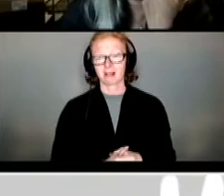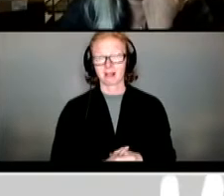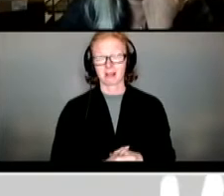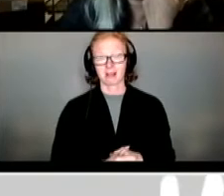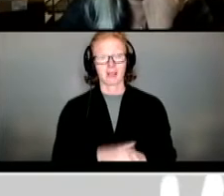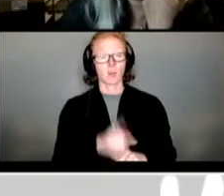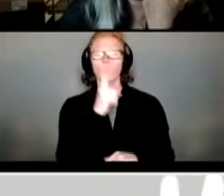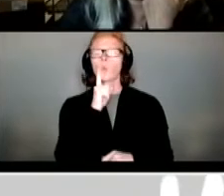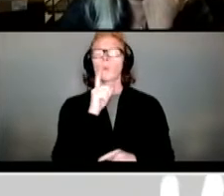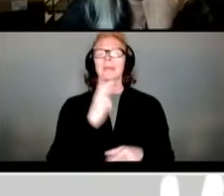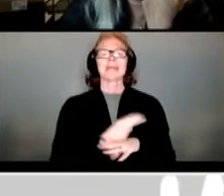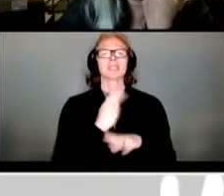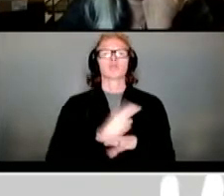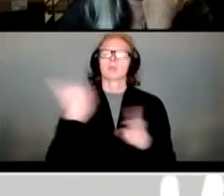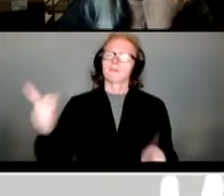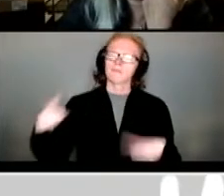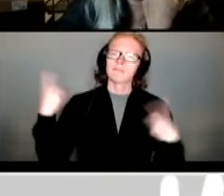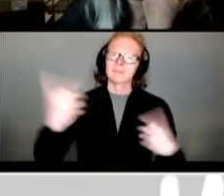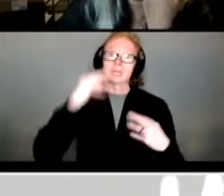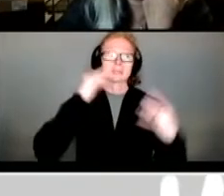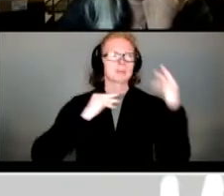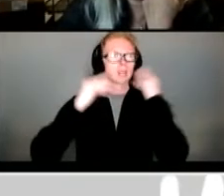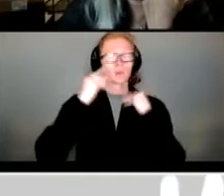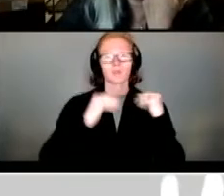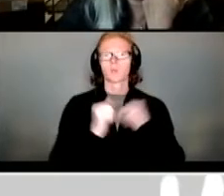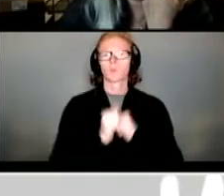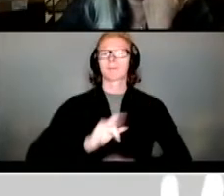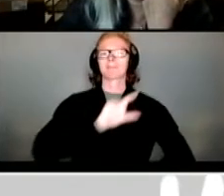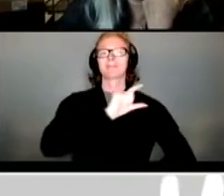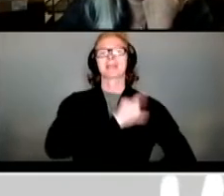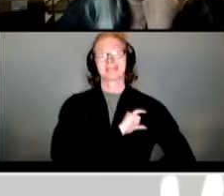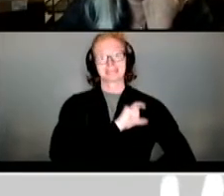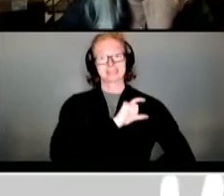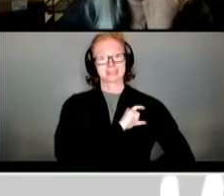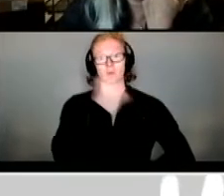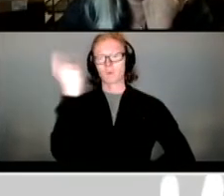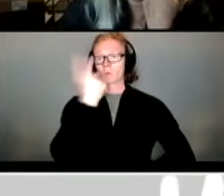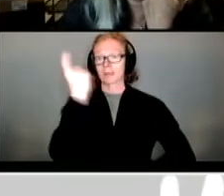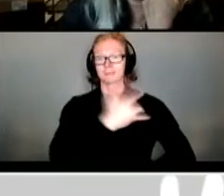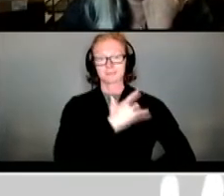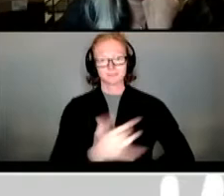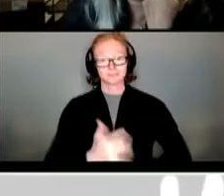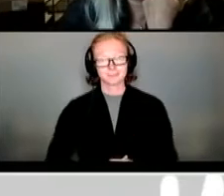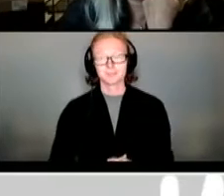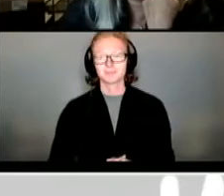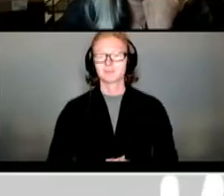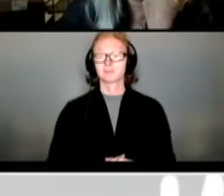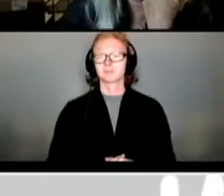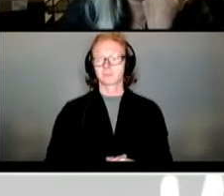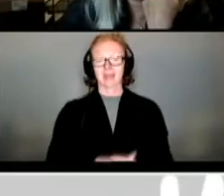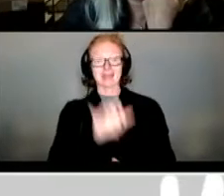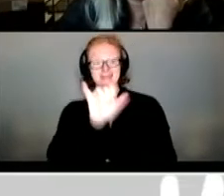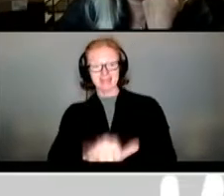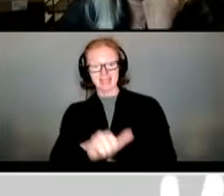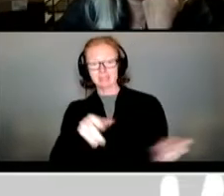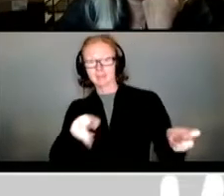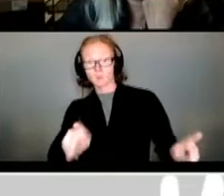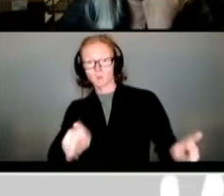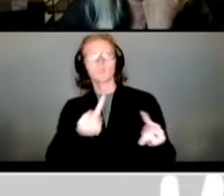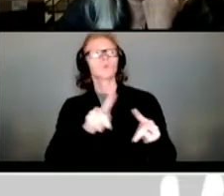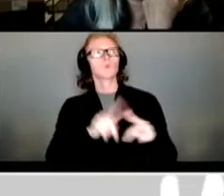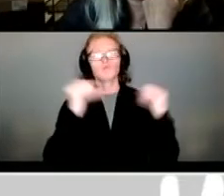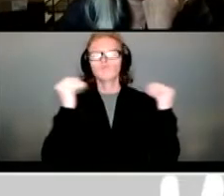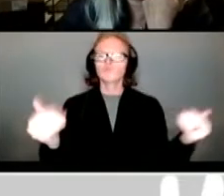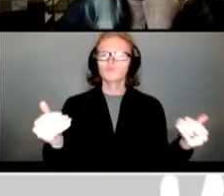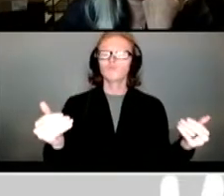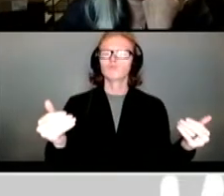that here with our interactions with our police. Now, this is our opportunity to make good on the